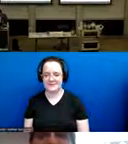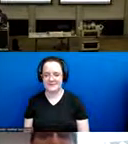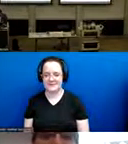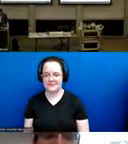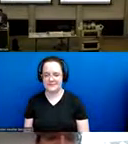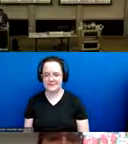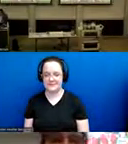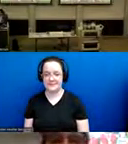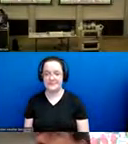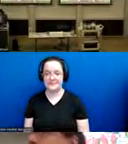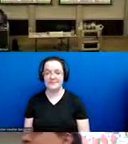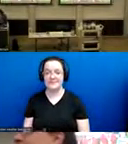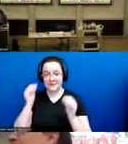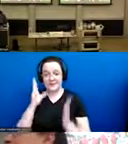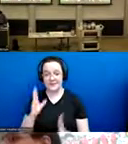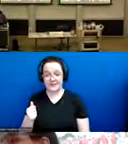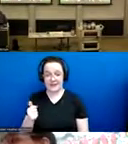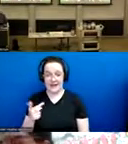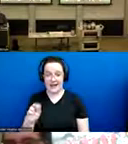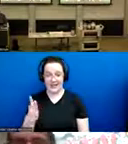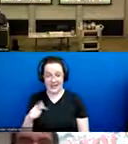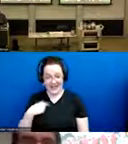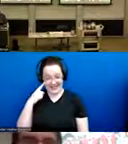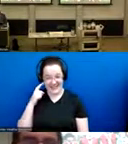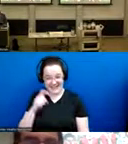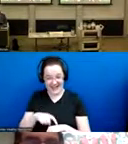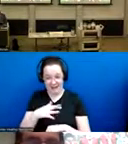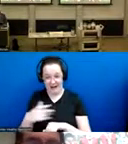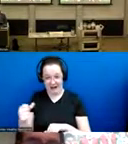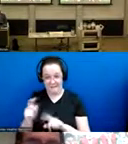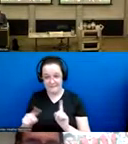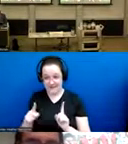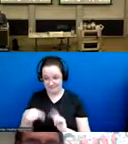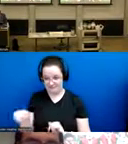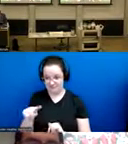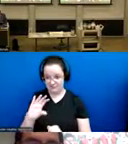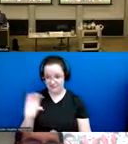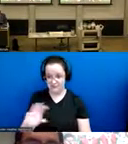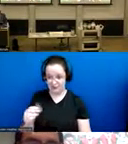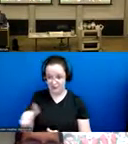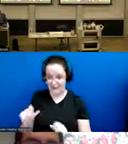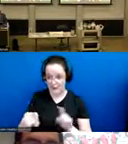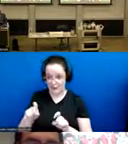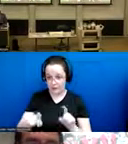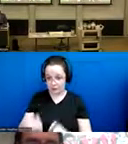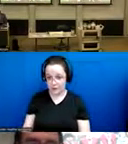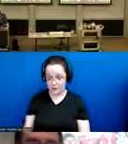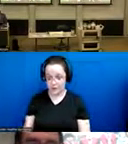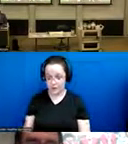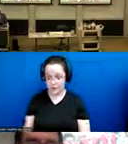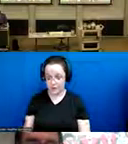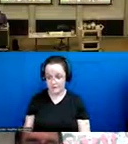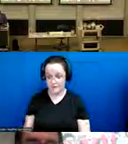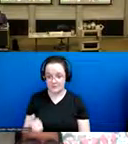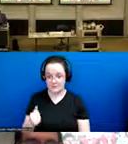All right, so I think we are running out of time, but is there any question from the Zoom, people on the Zoom? If anybody wants to